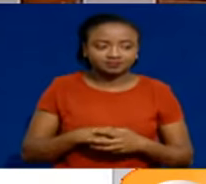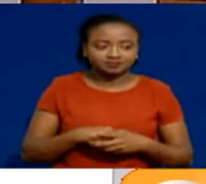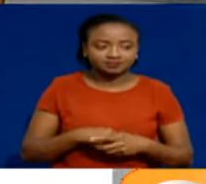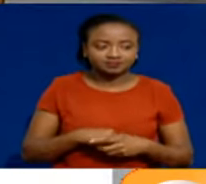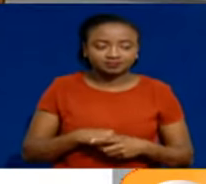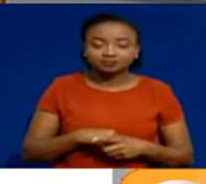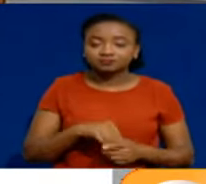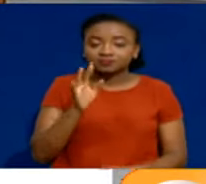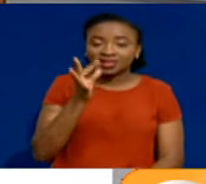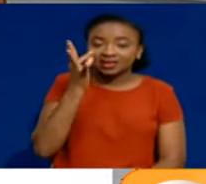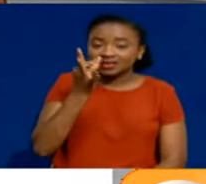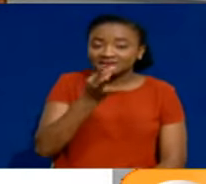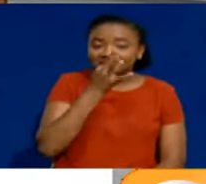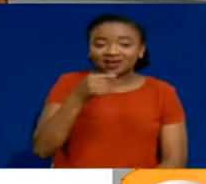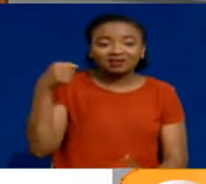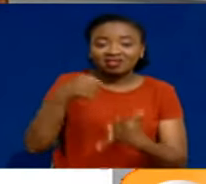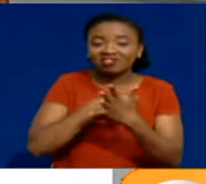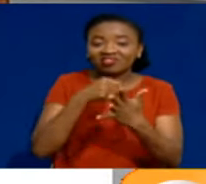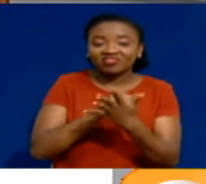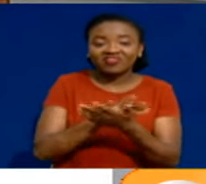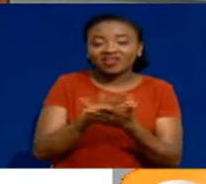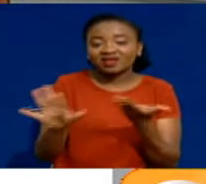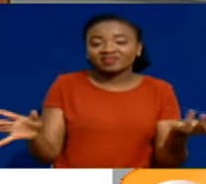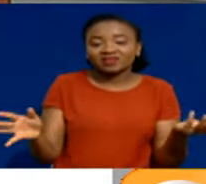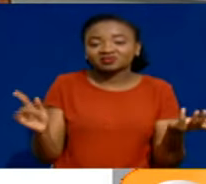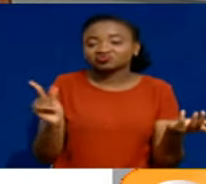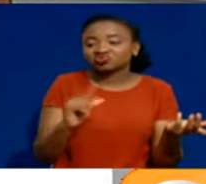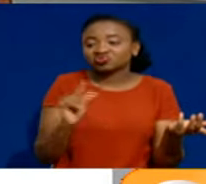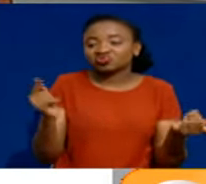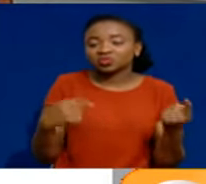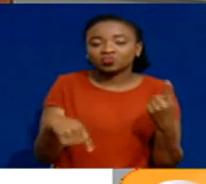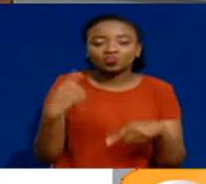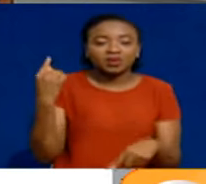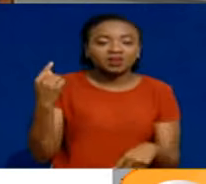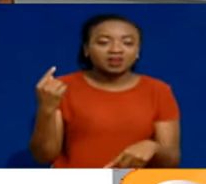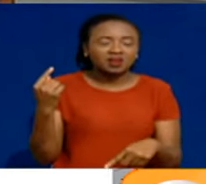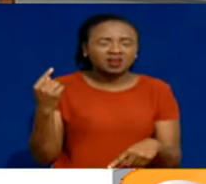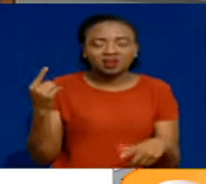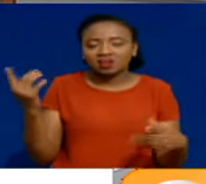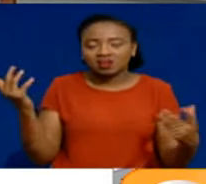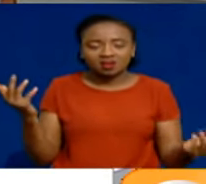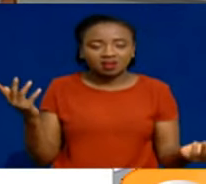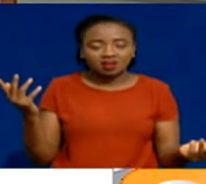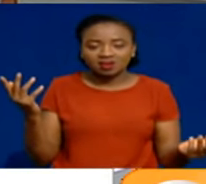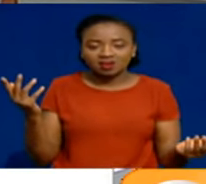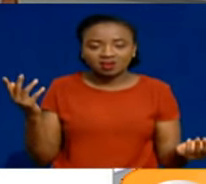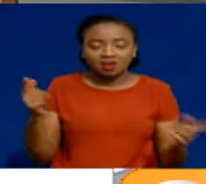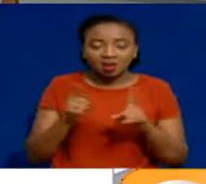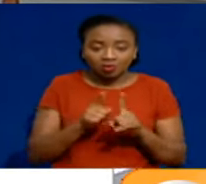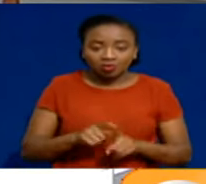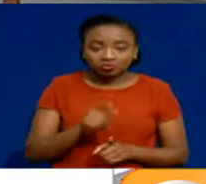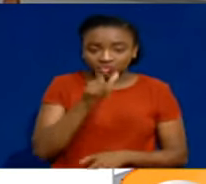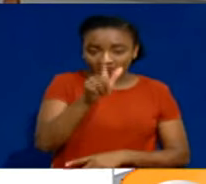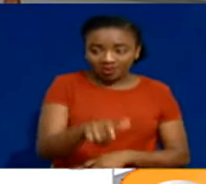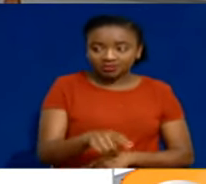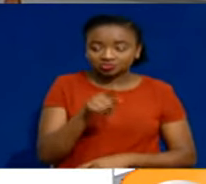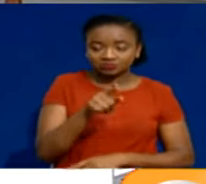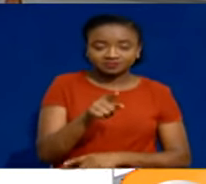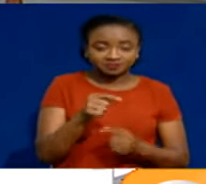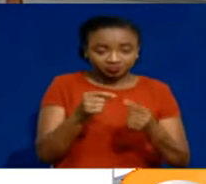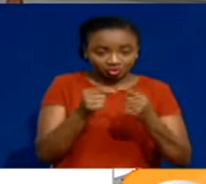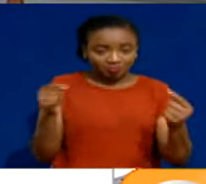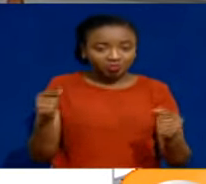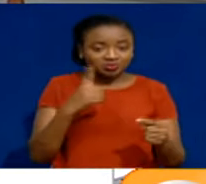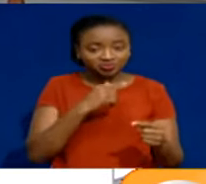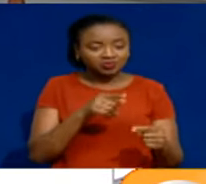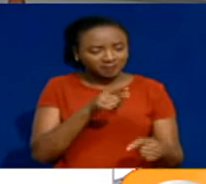Kibaki didn't fight. It didn't look like he was a fighter. Come on, let's face it. And the person he was facing was the